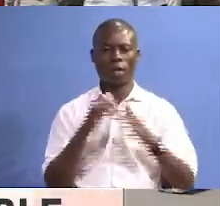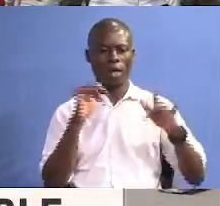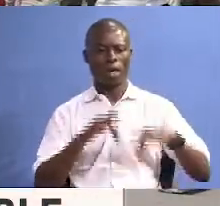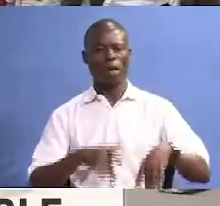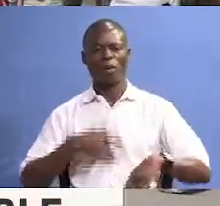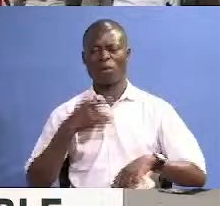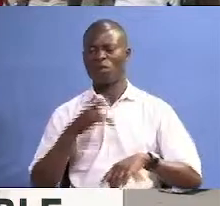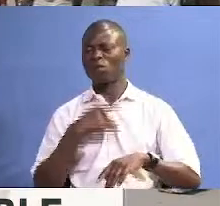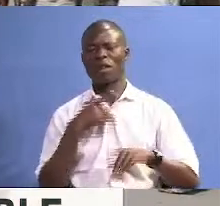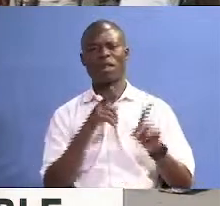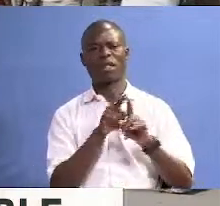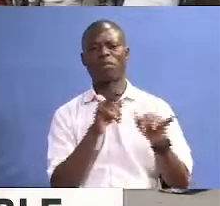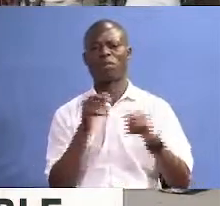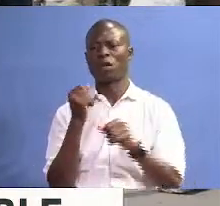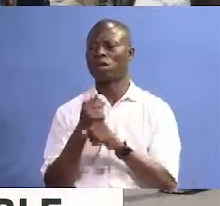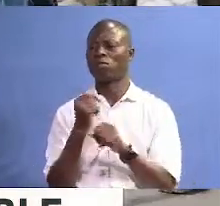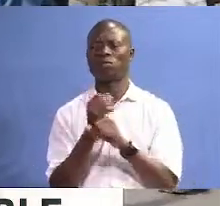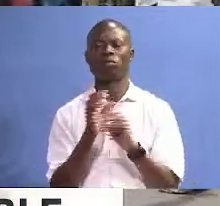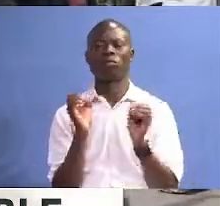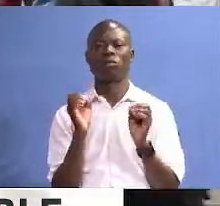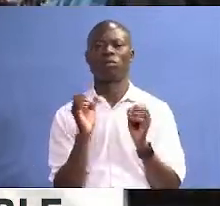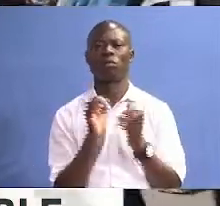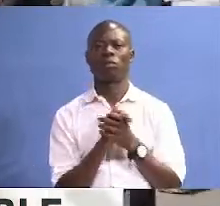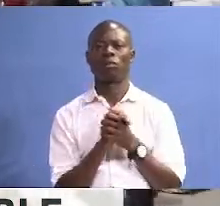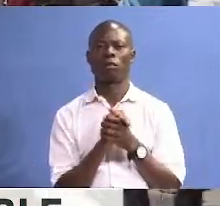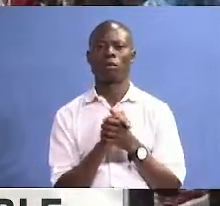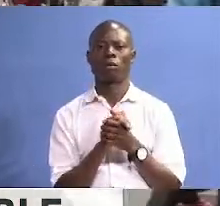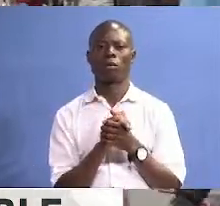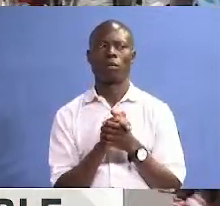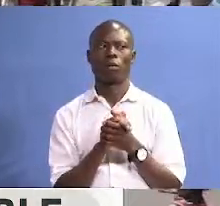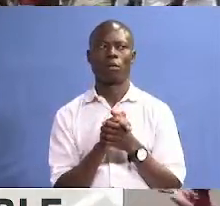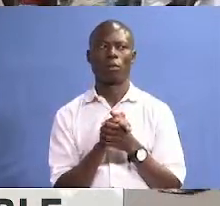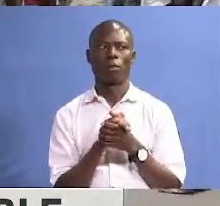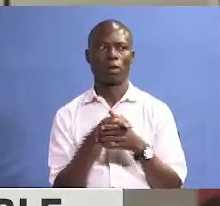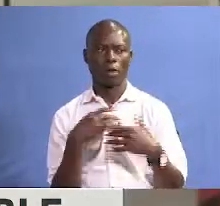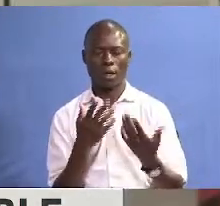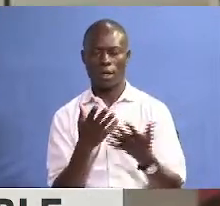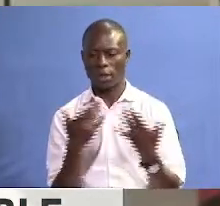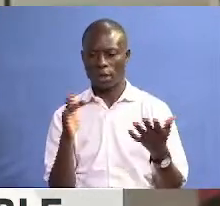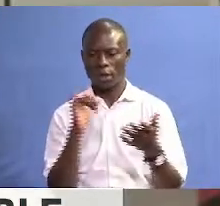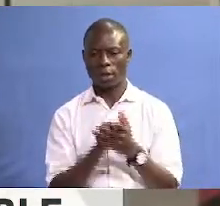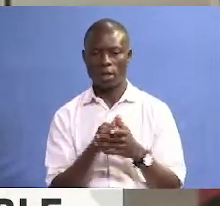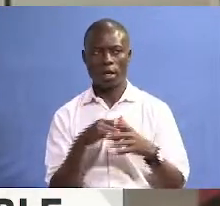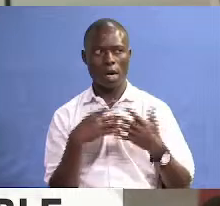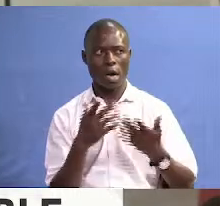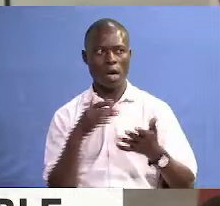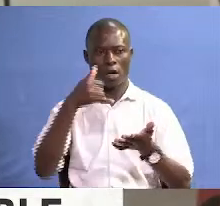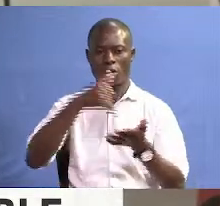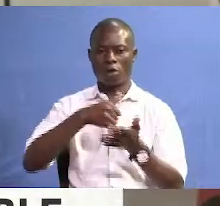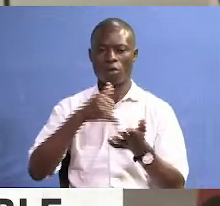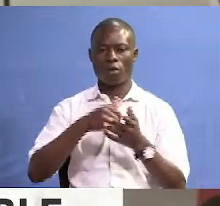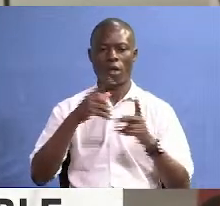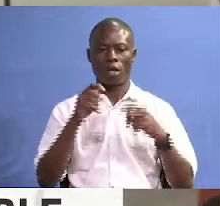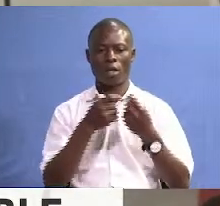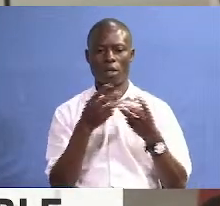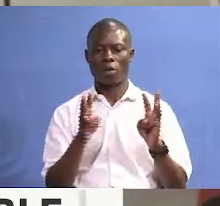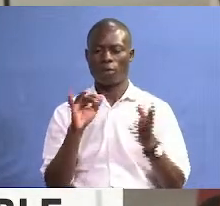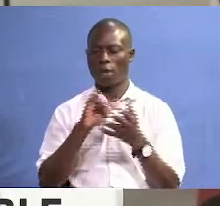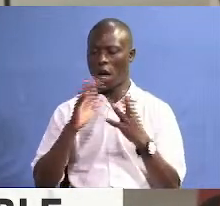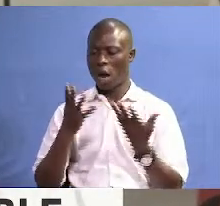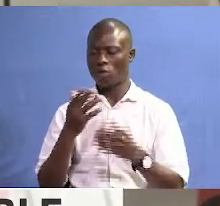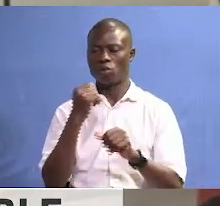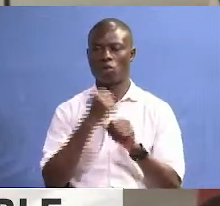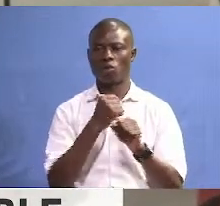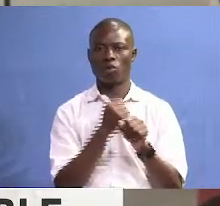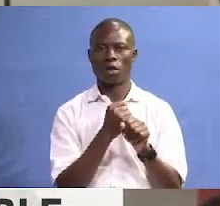feeling what is being done. In some instances, we gave them the ammunition to fight back